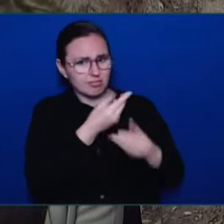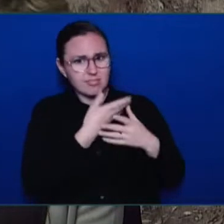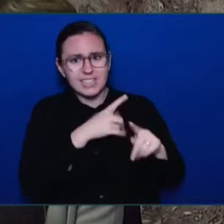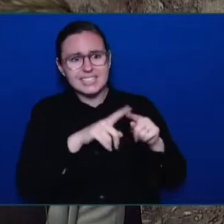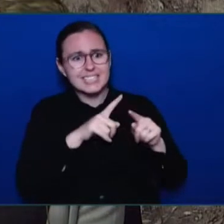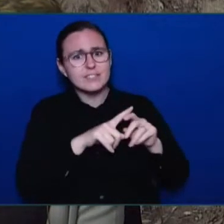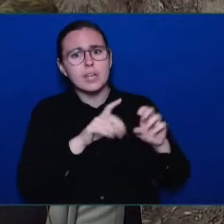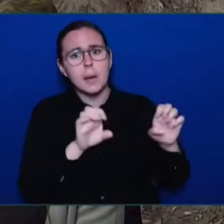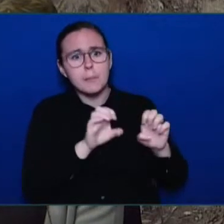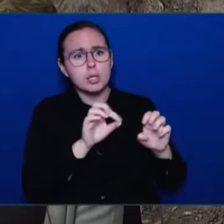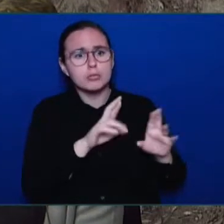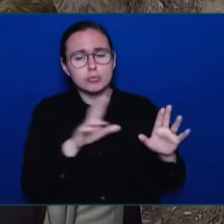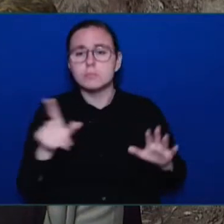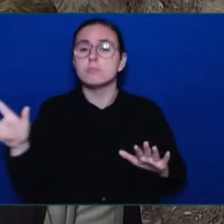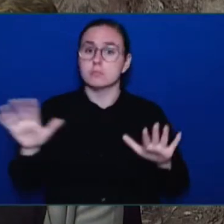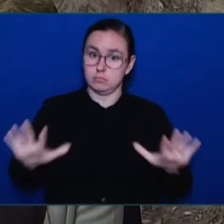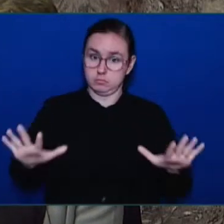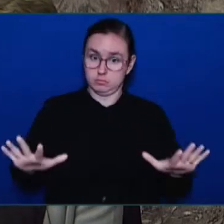Members, please.